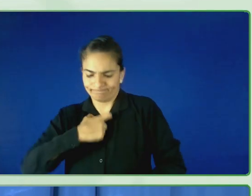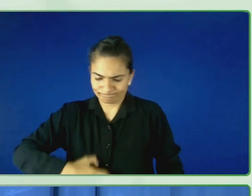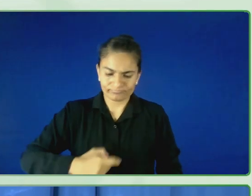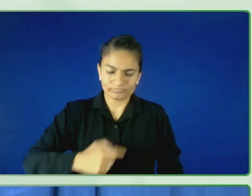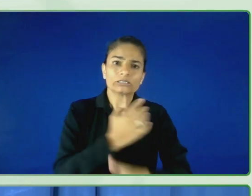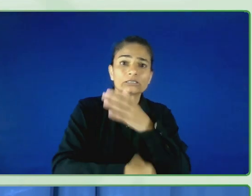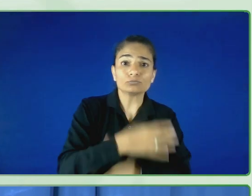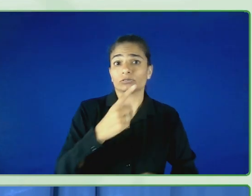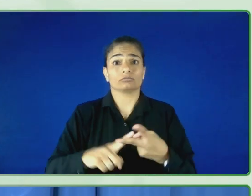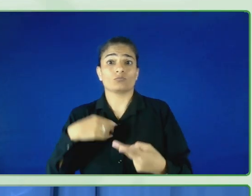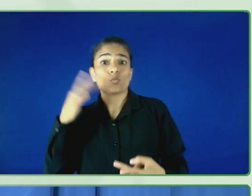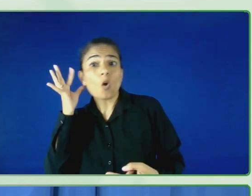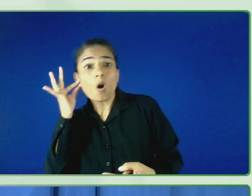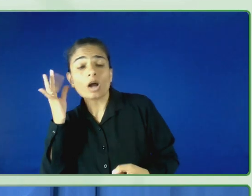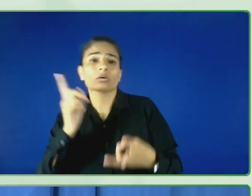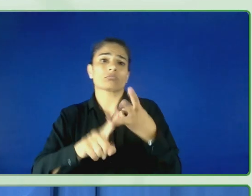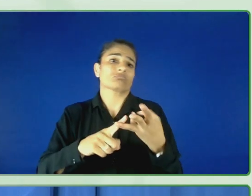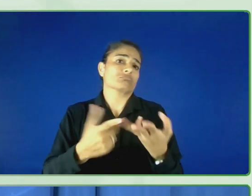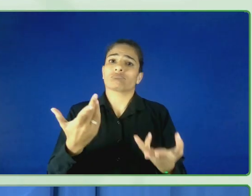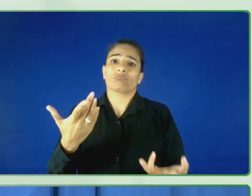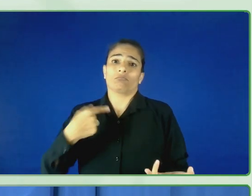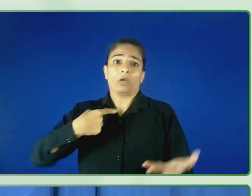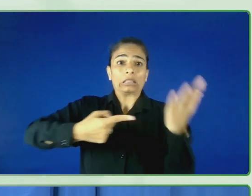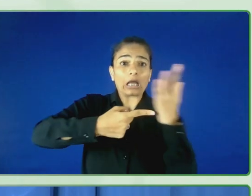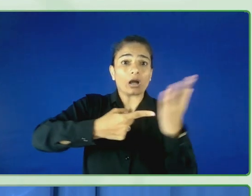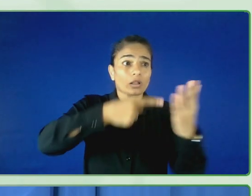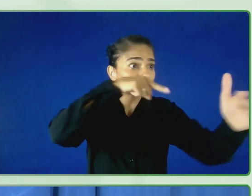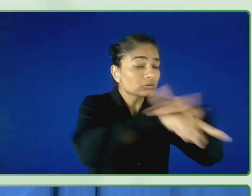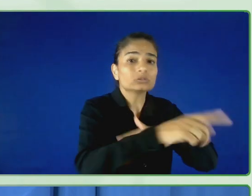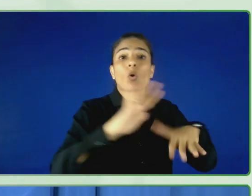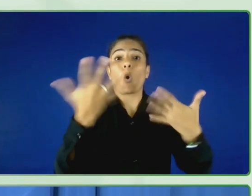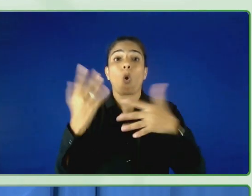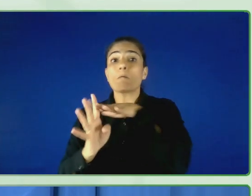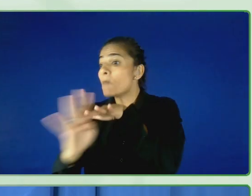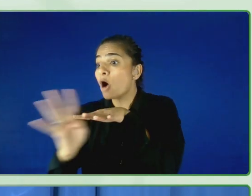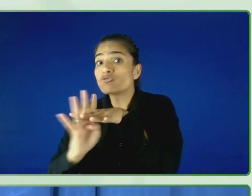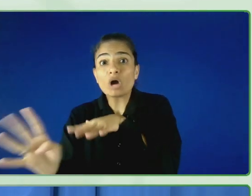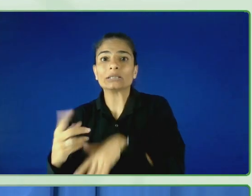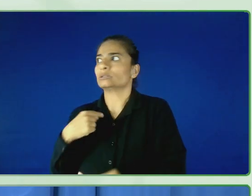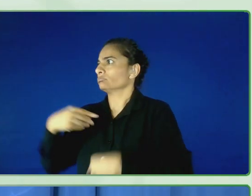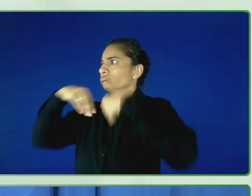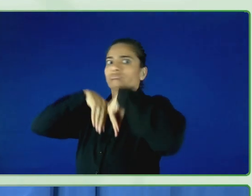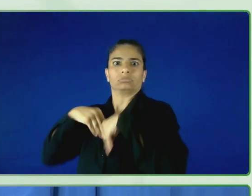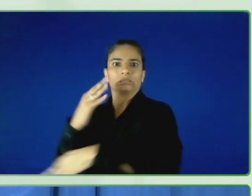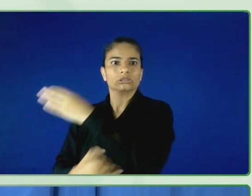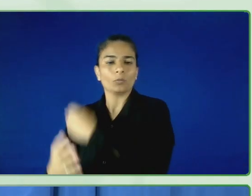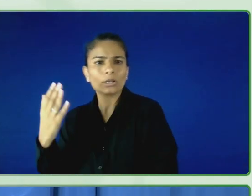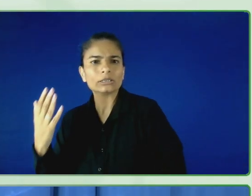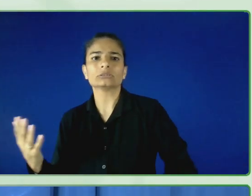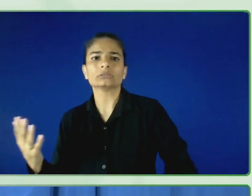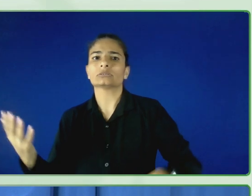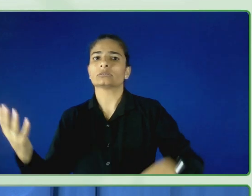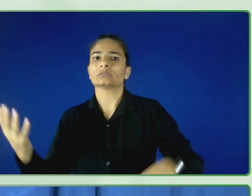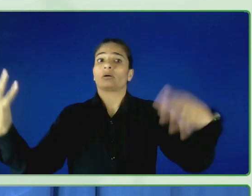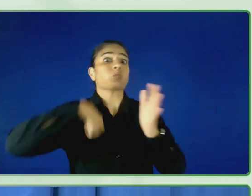did were aimed to upskill people with disabilities and make them ready for jobs. And I want